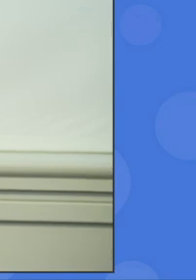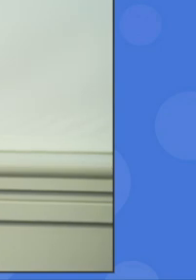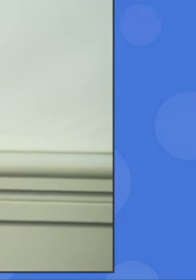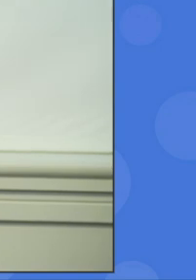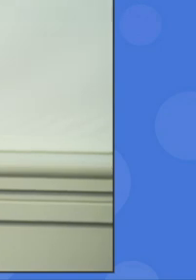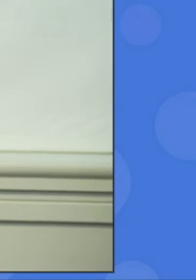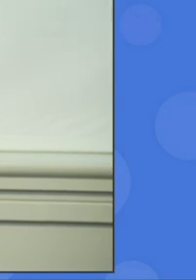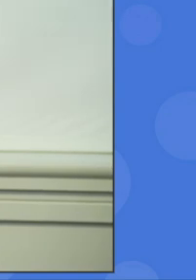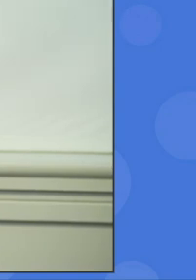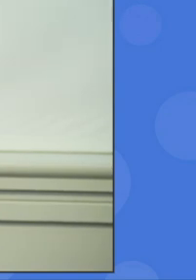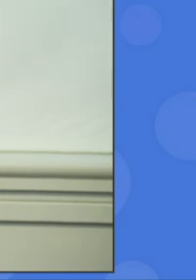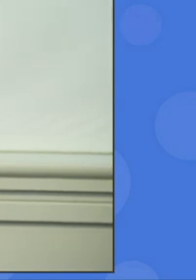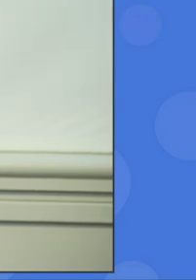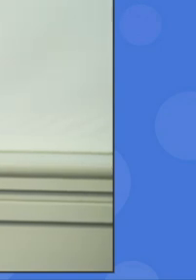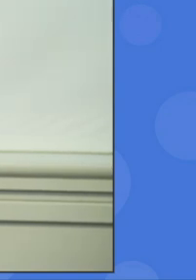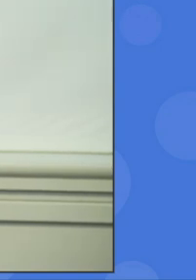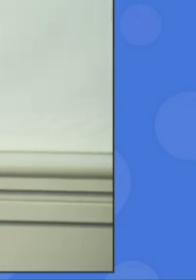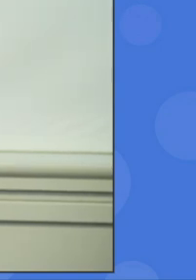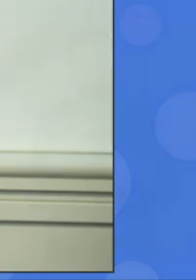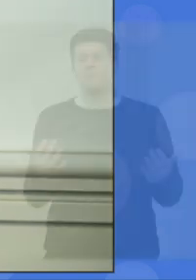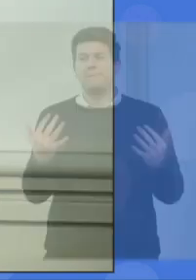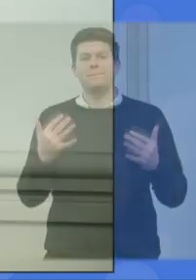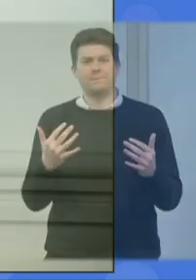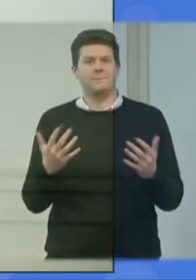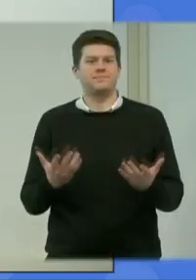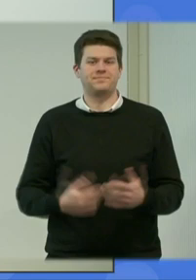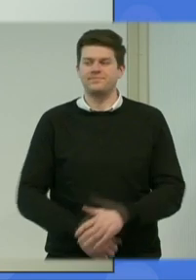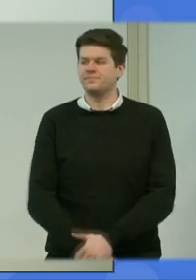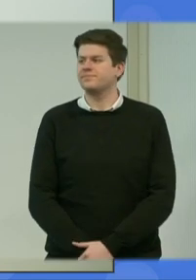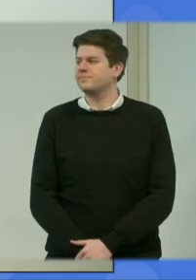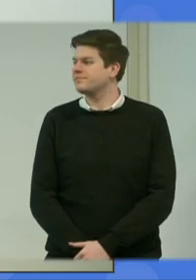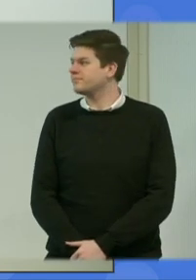There's just a couple more people coming in, but we'll get started in a moment.